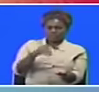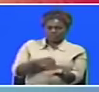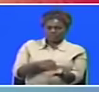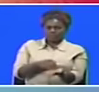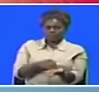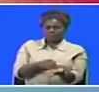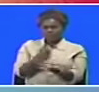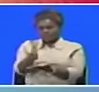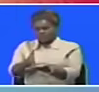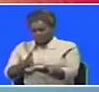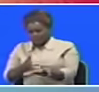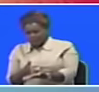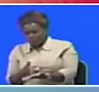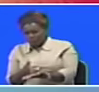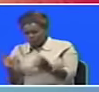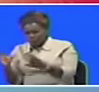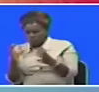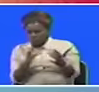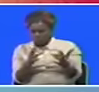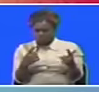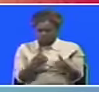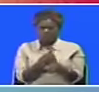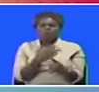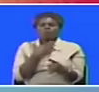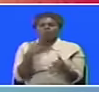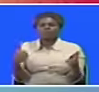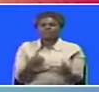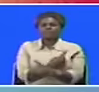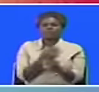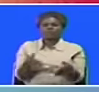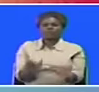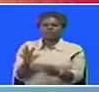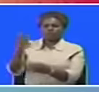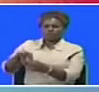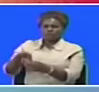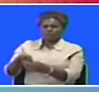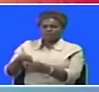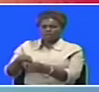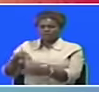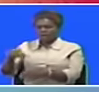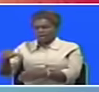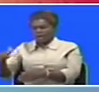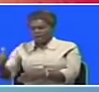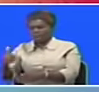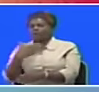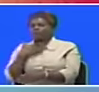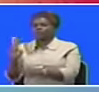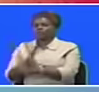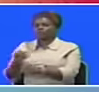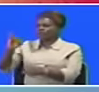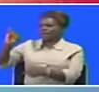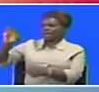were those who were the two camps were actually preferring different modes of voting. There were those who were proposing the use of